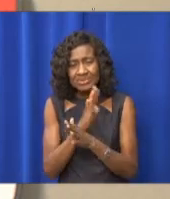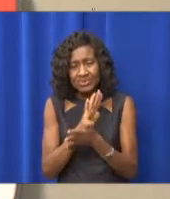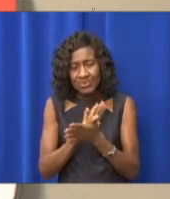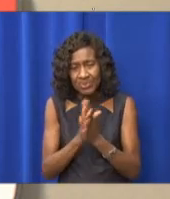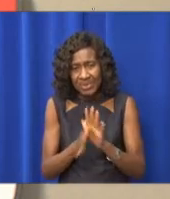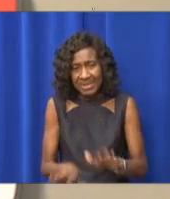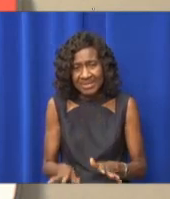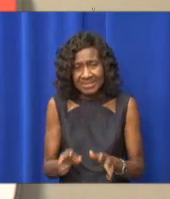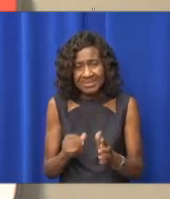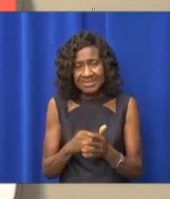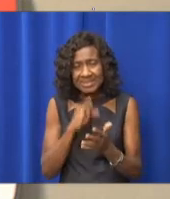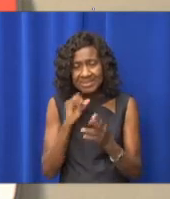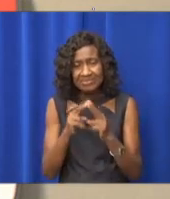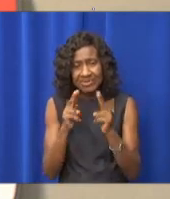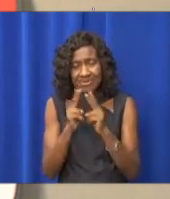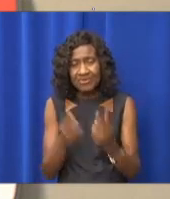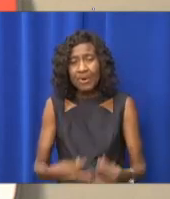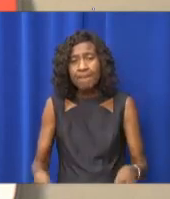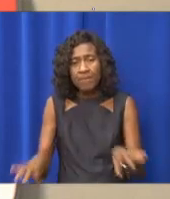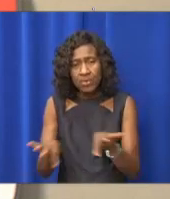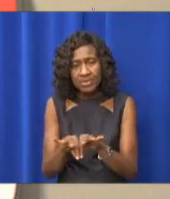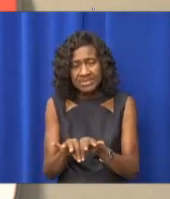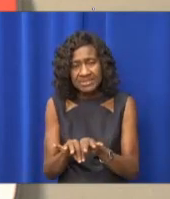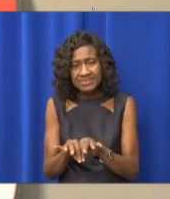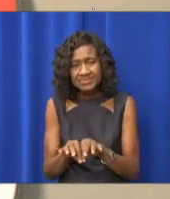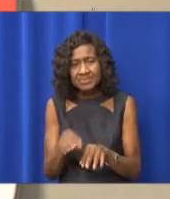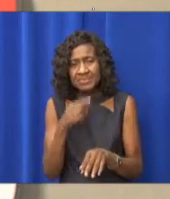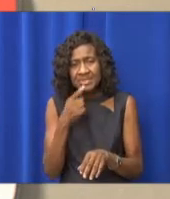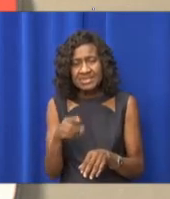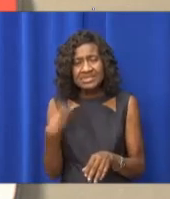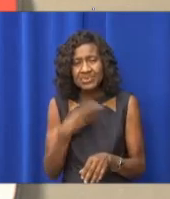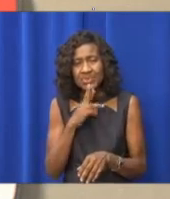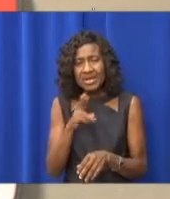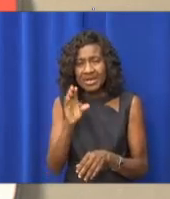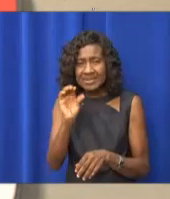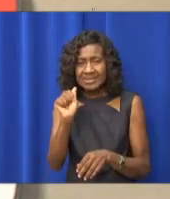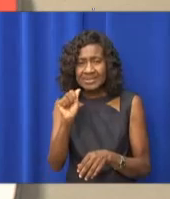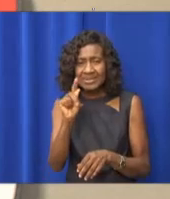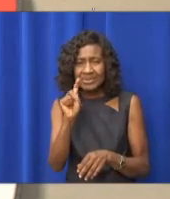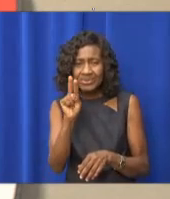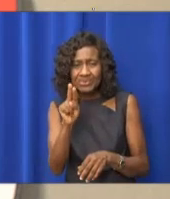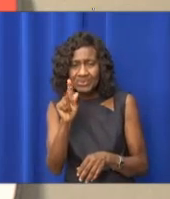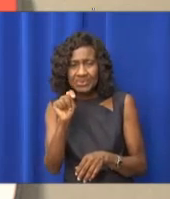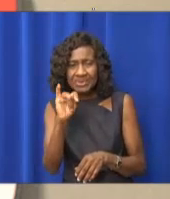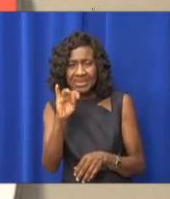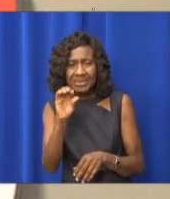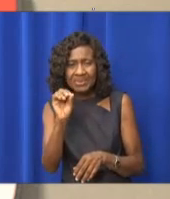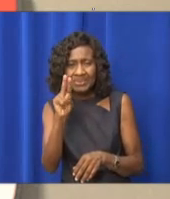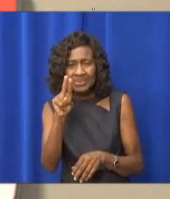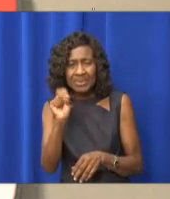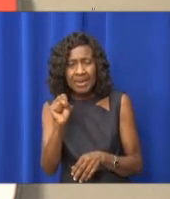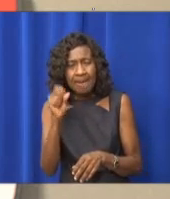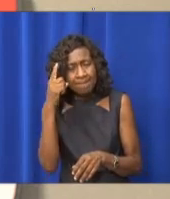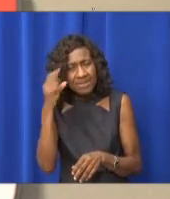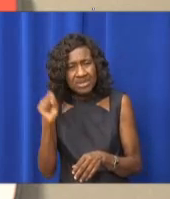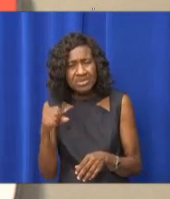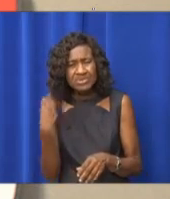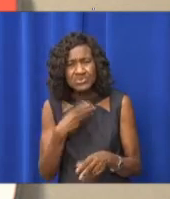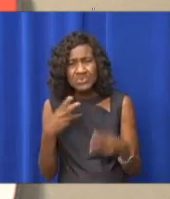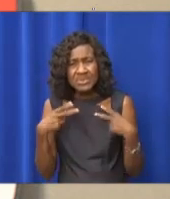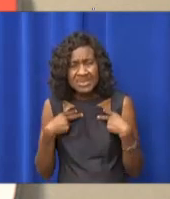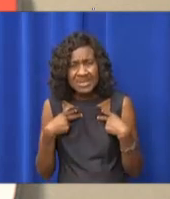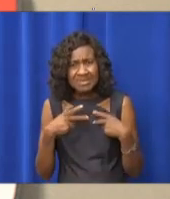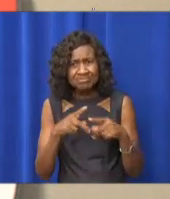really important. But we're cautious because, as John Lee rightly said, we do still have these cases of COVID-19 popping up